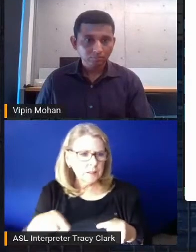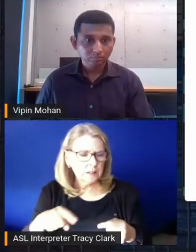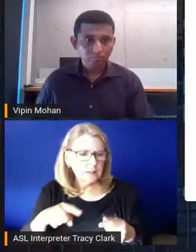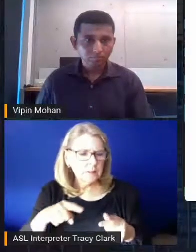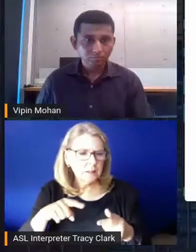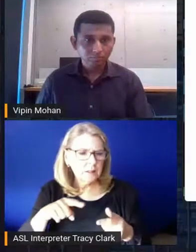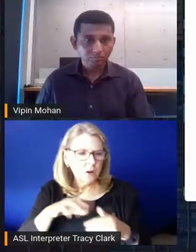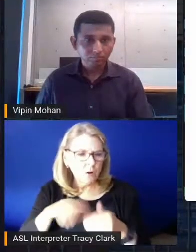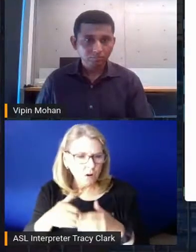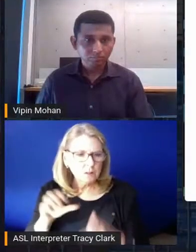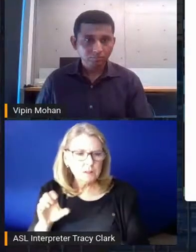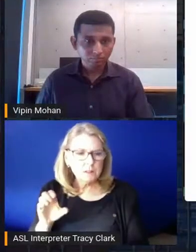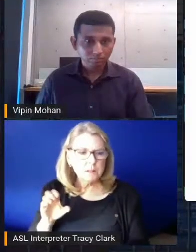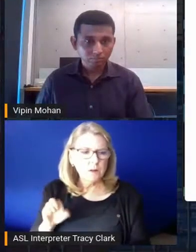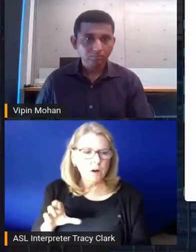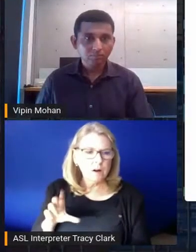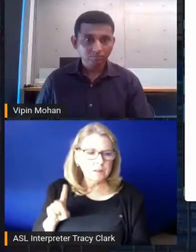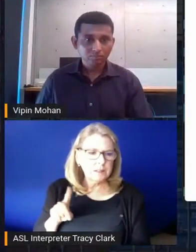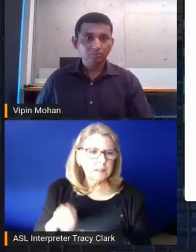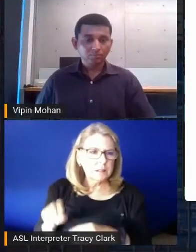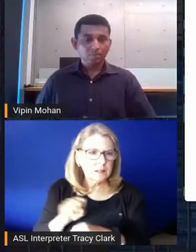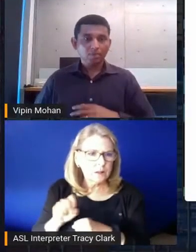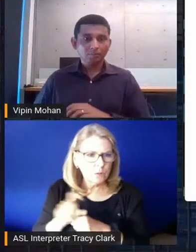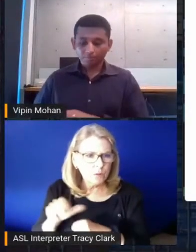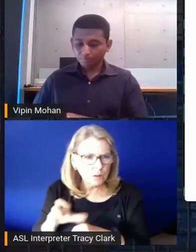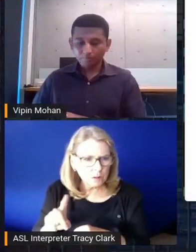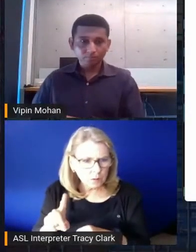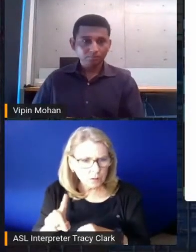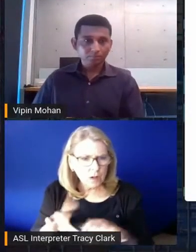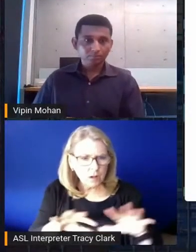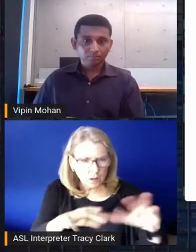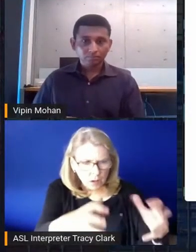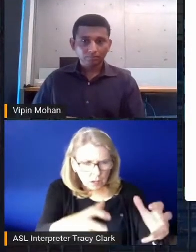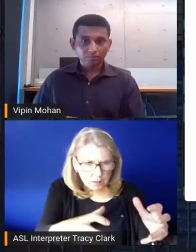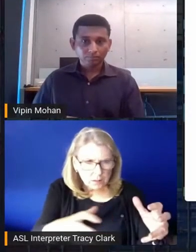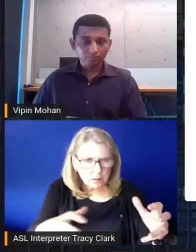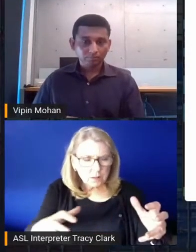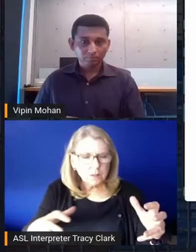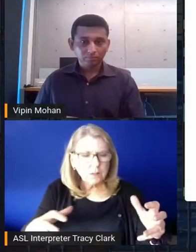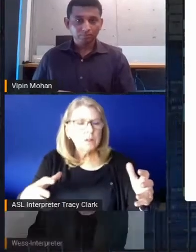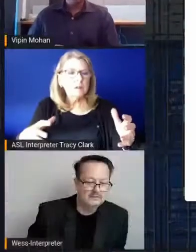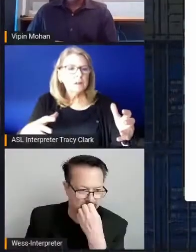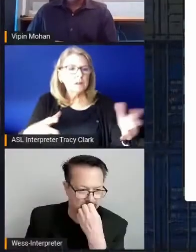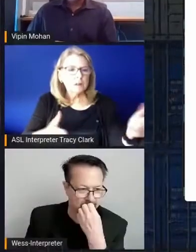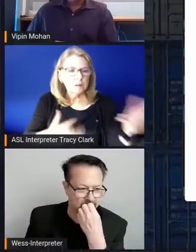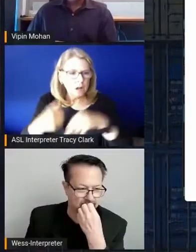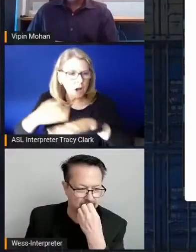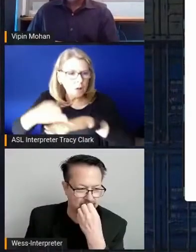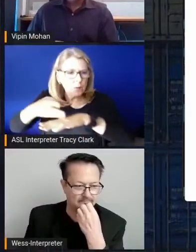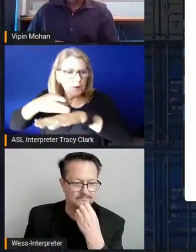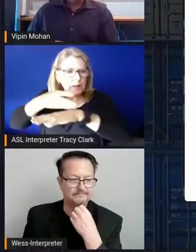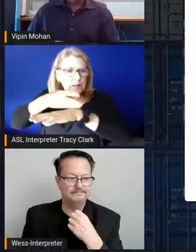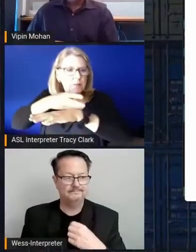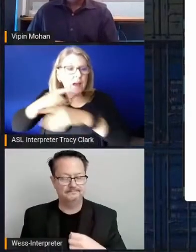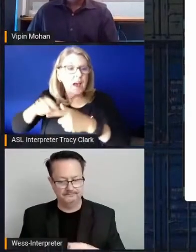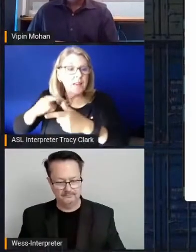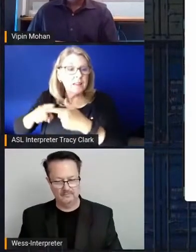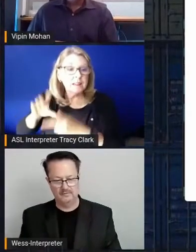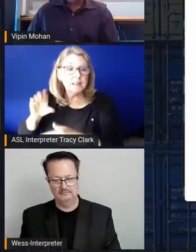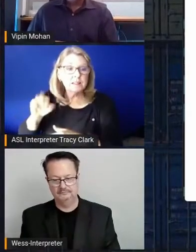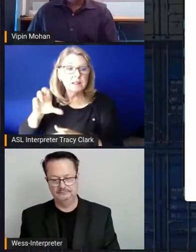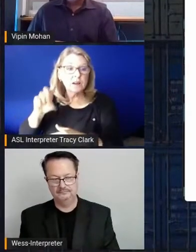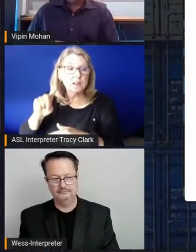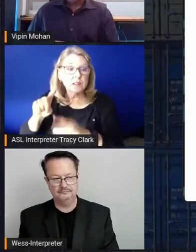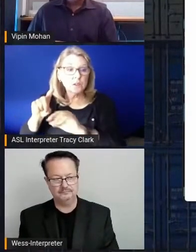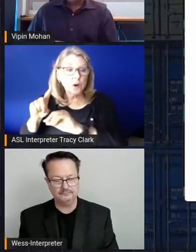there on the workload cluster, and then does the upgrade process, and then moves all of our CRDs back into the workload cluster,